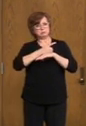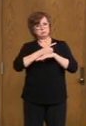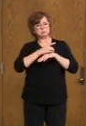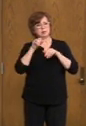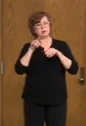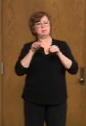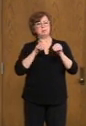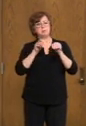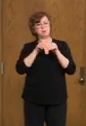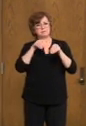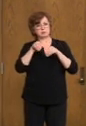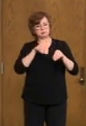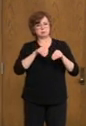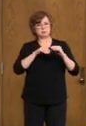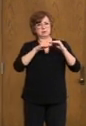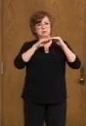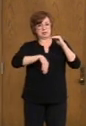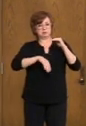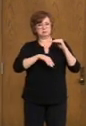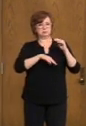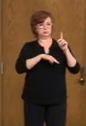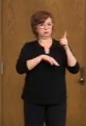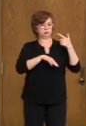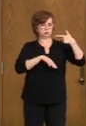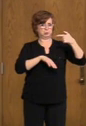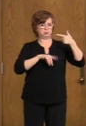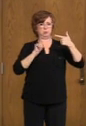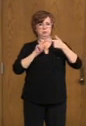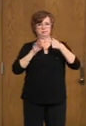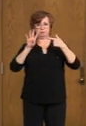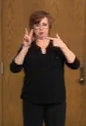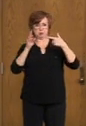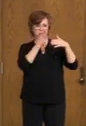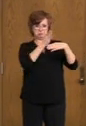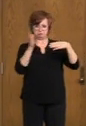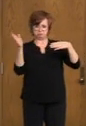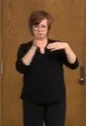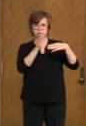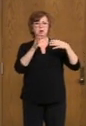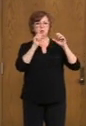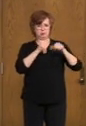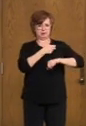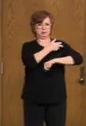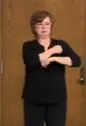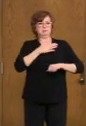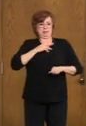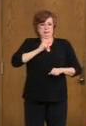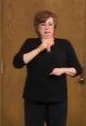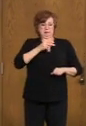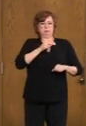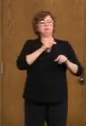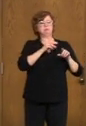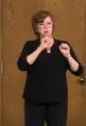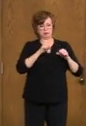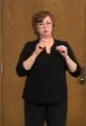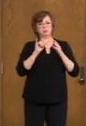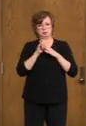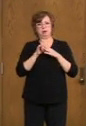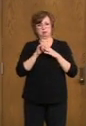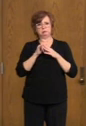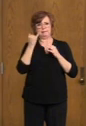or Moderna within 42 days, and so that will be adjusted on the operational planning,